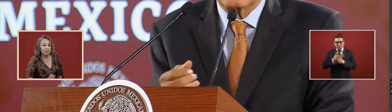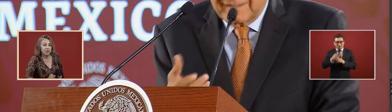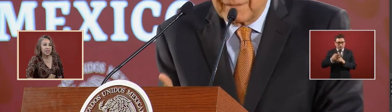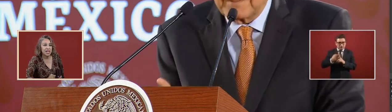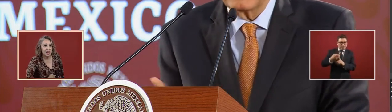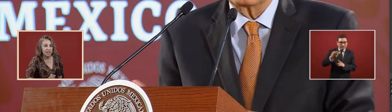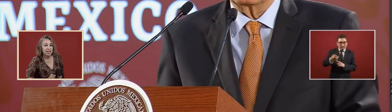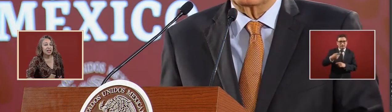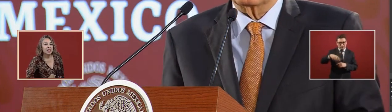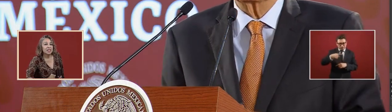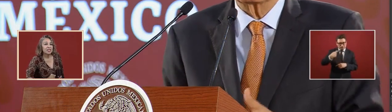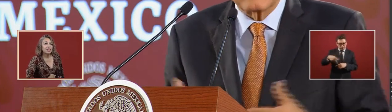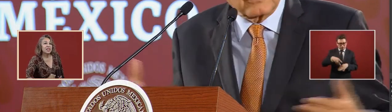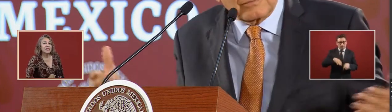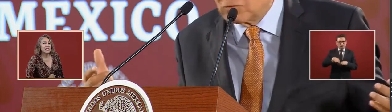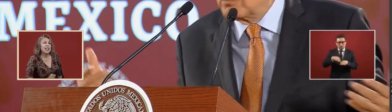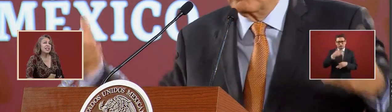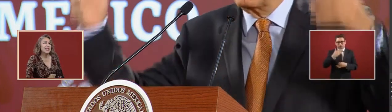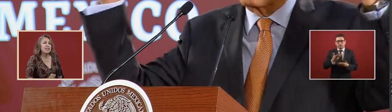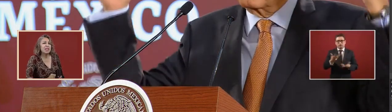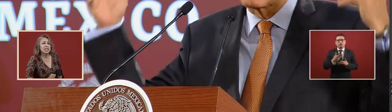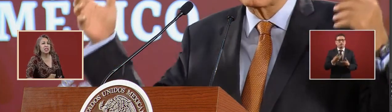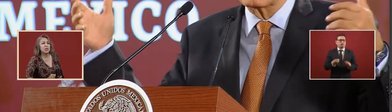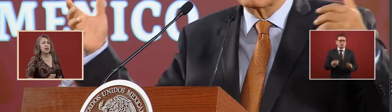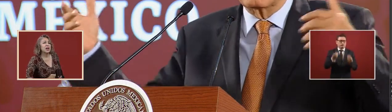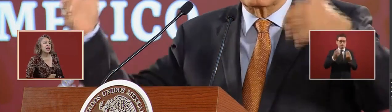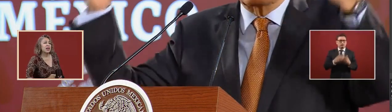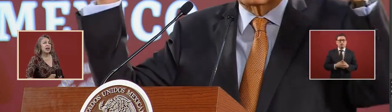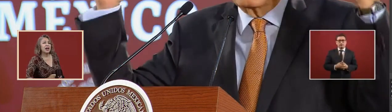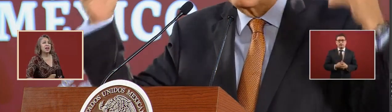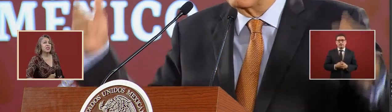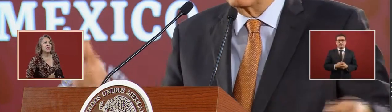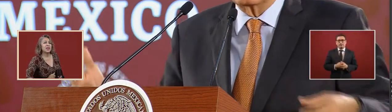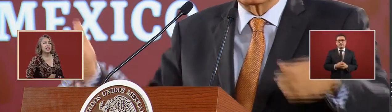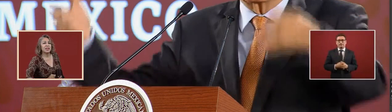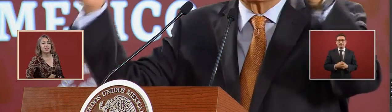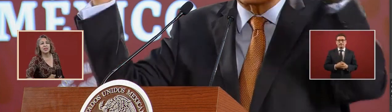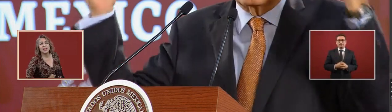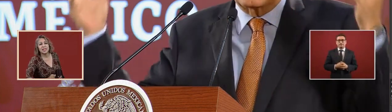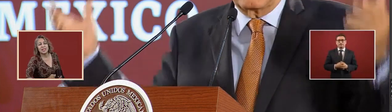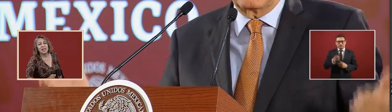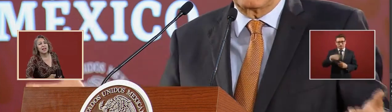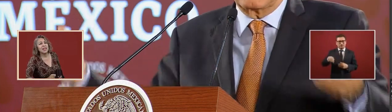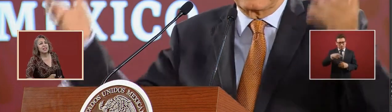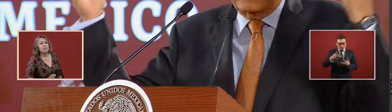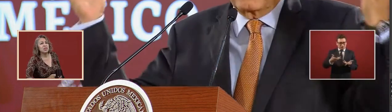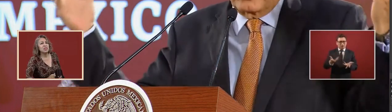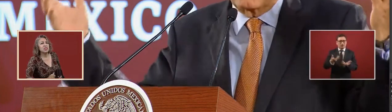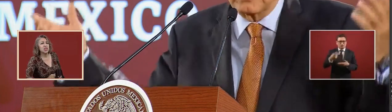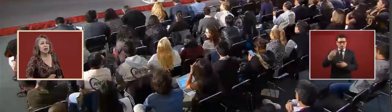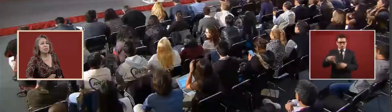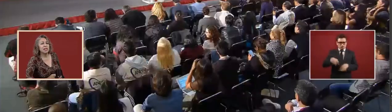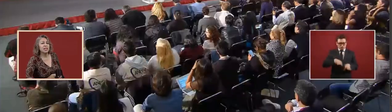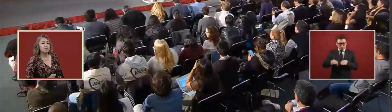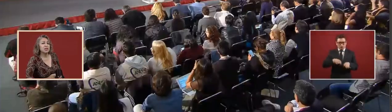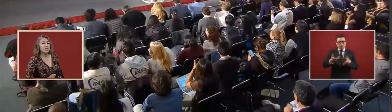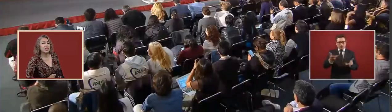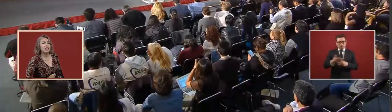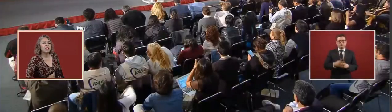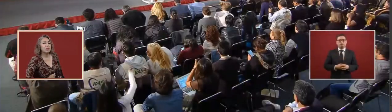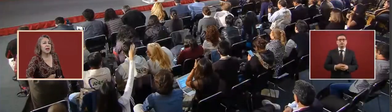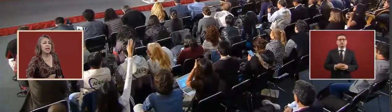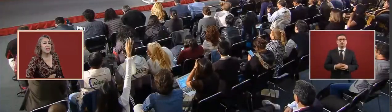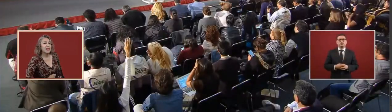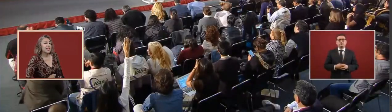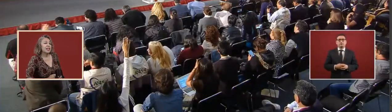autocriticism, critique. So he says, let's leave that to our other critics. Let them do their job. Let them